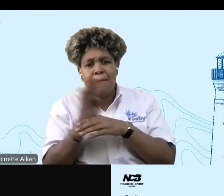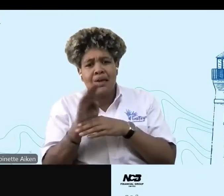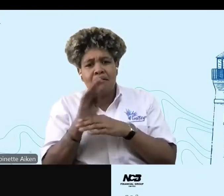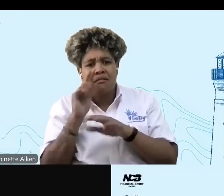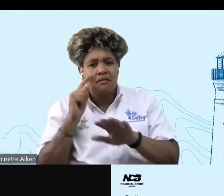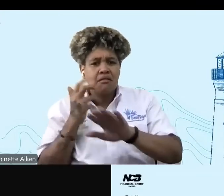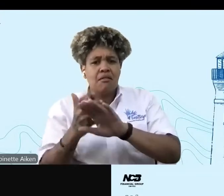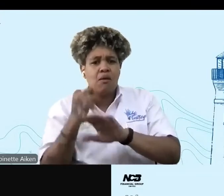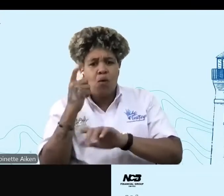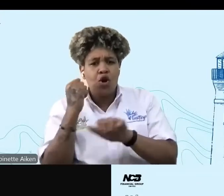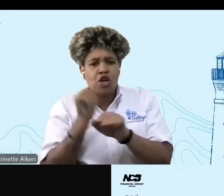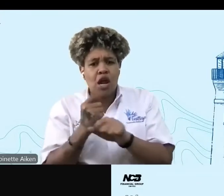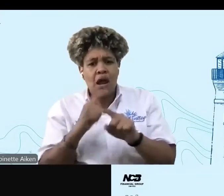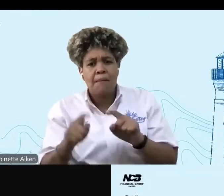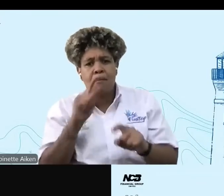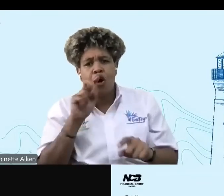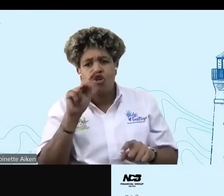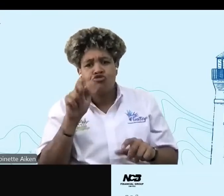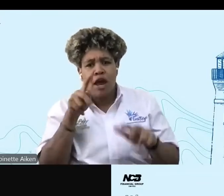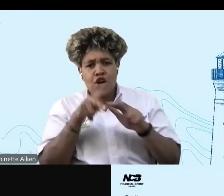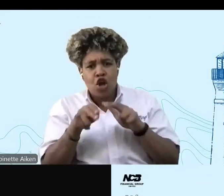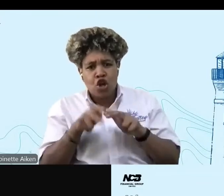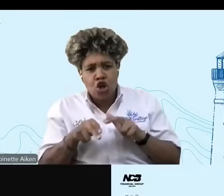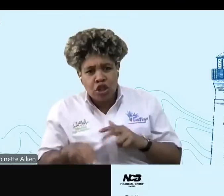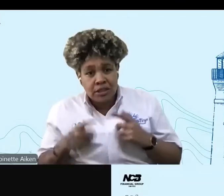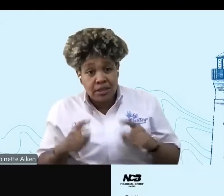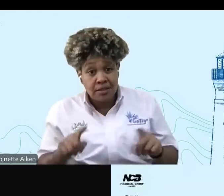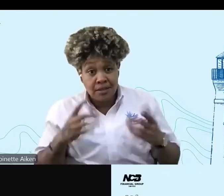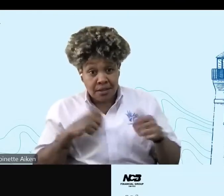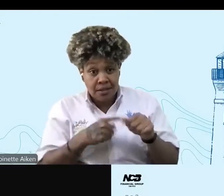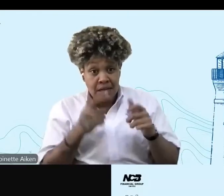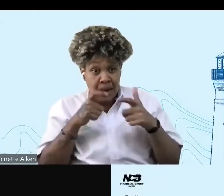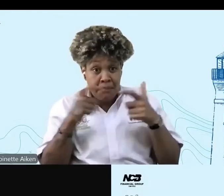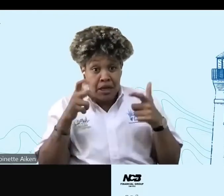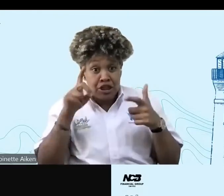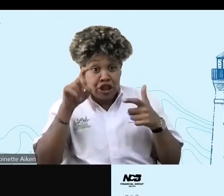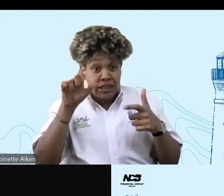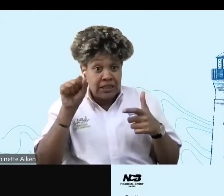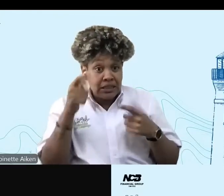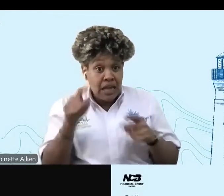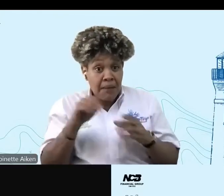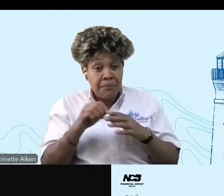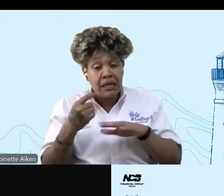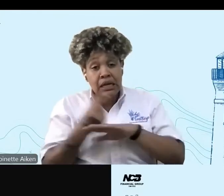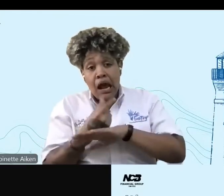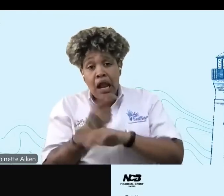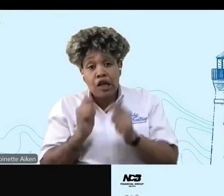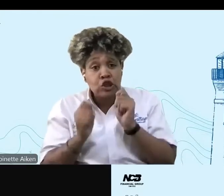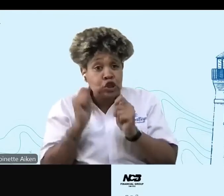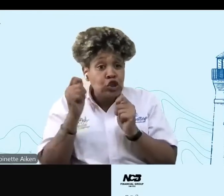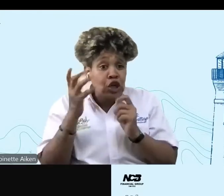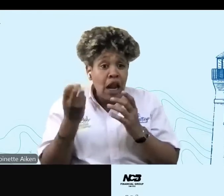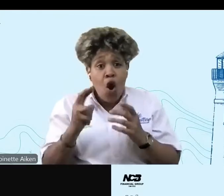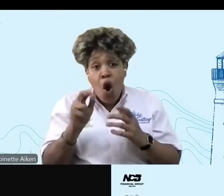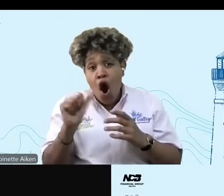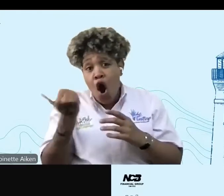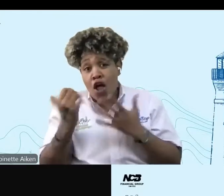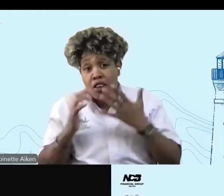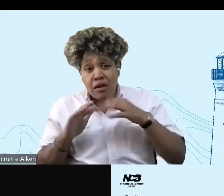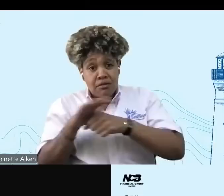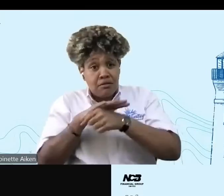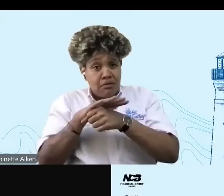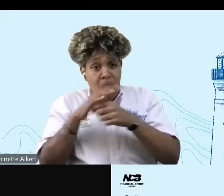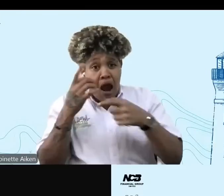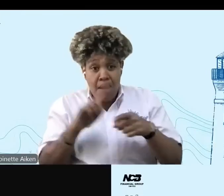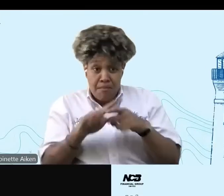the last year, but rate cuts have begun. Are there major deals taking place in Guyana, Trinidad and Tobago, and other regional hubs?